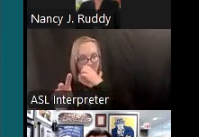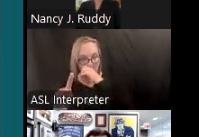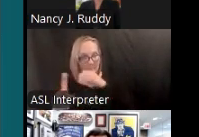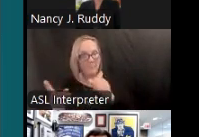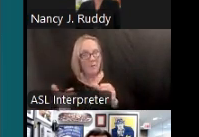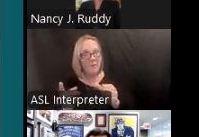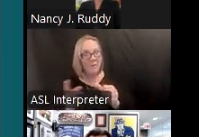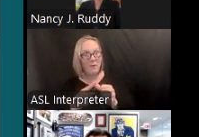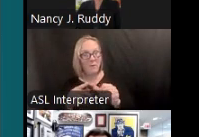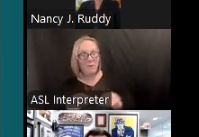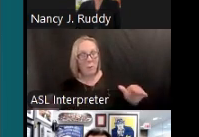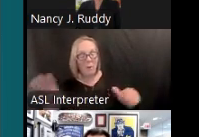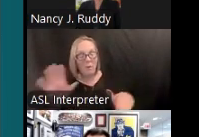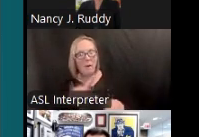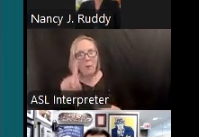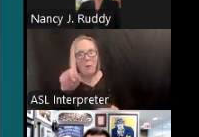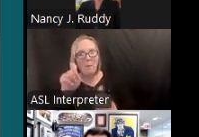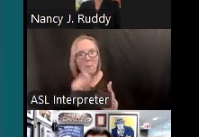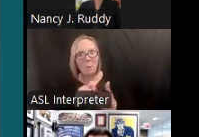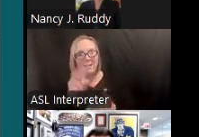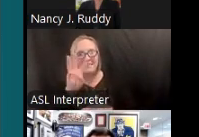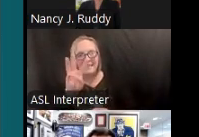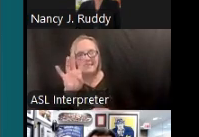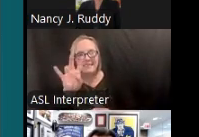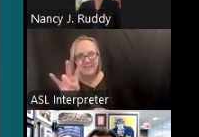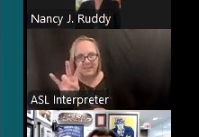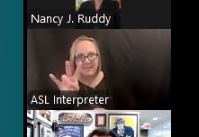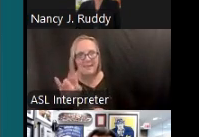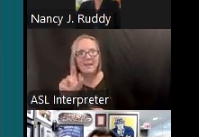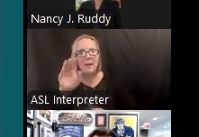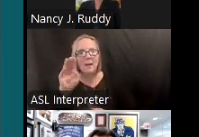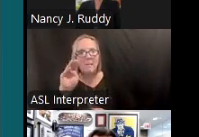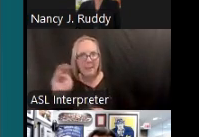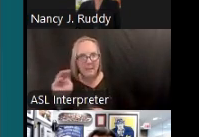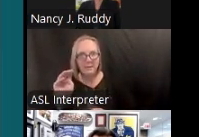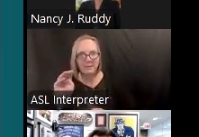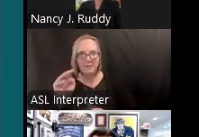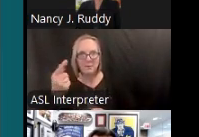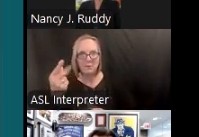about 1.67 million gross square feet.